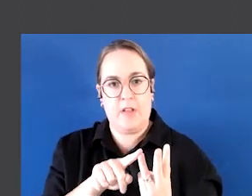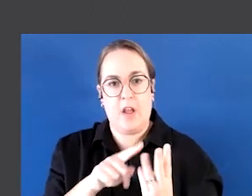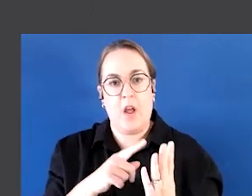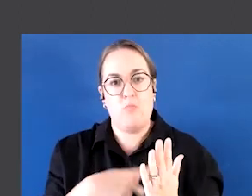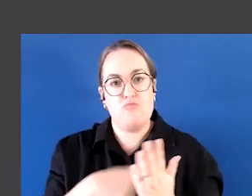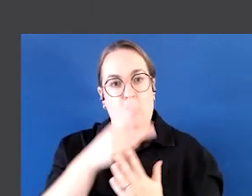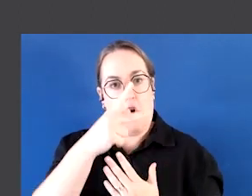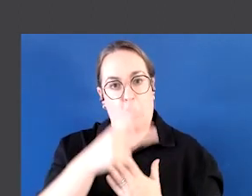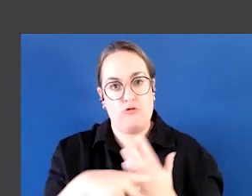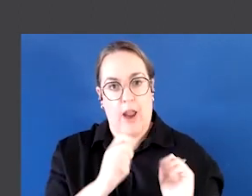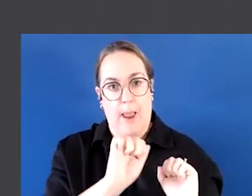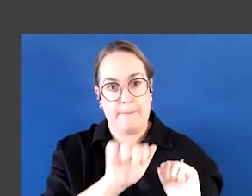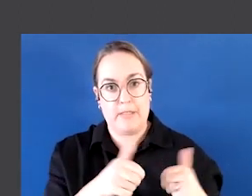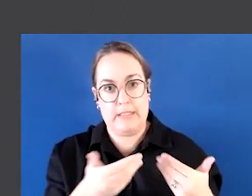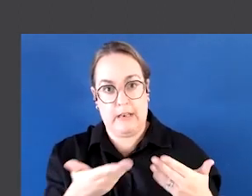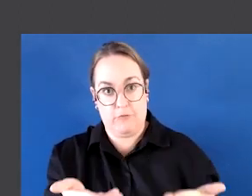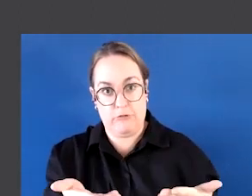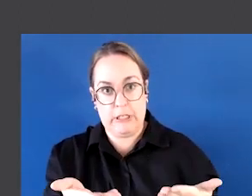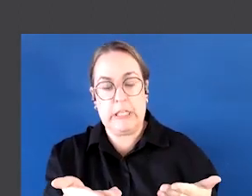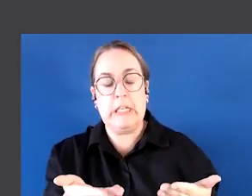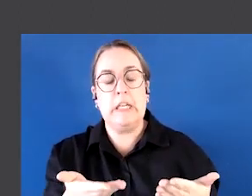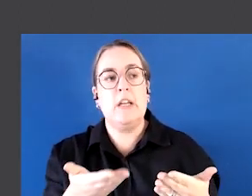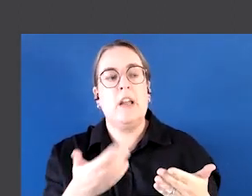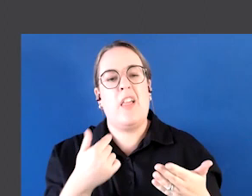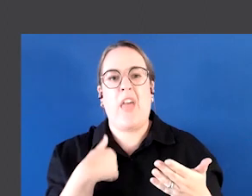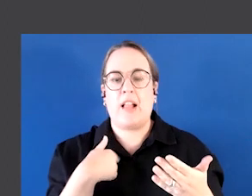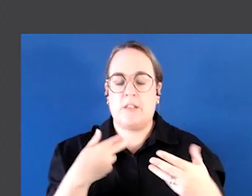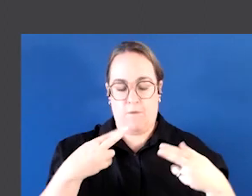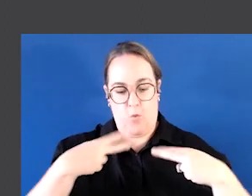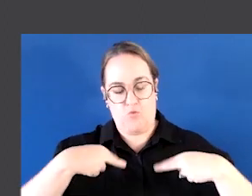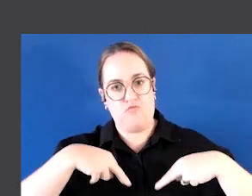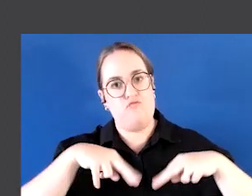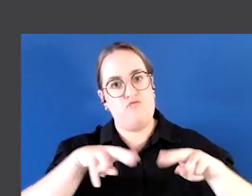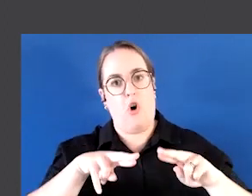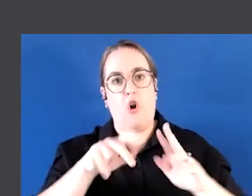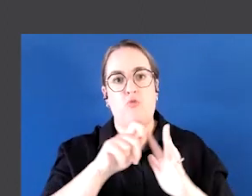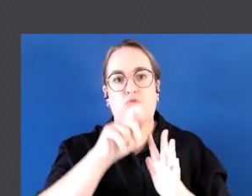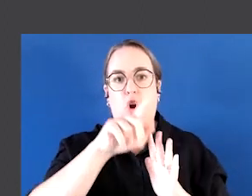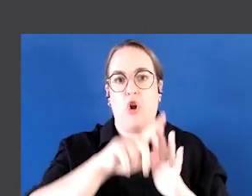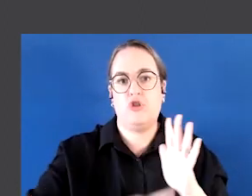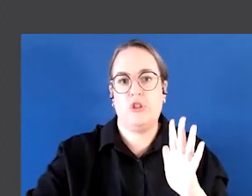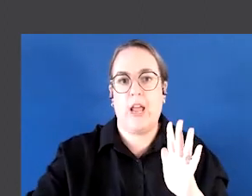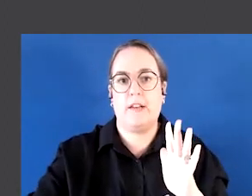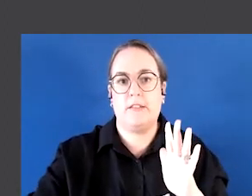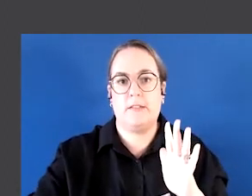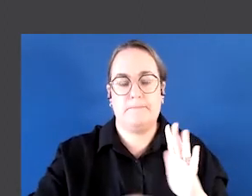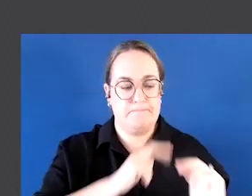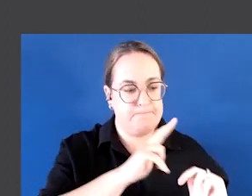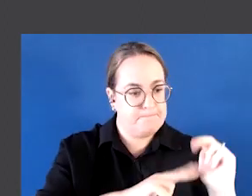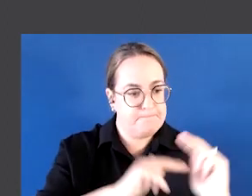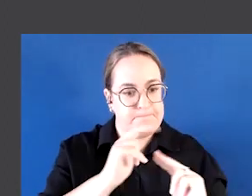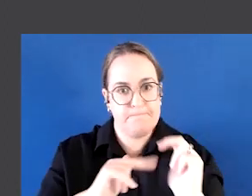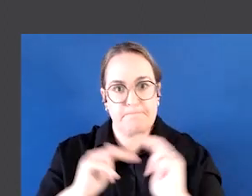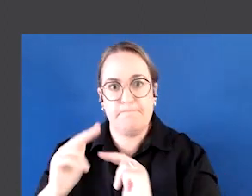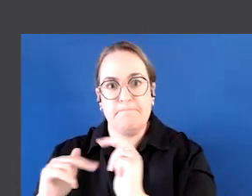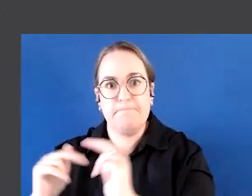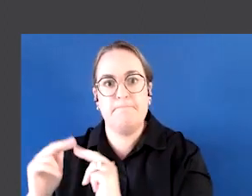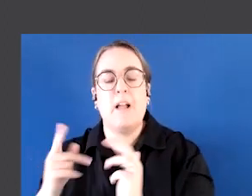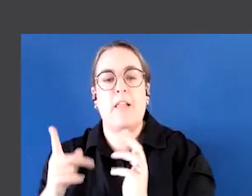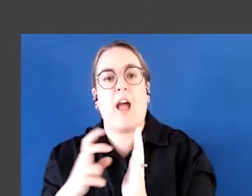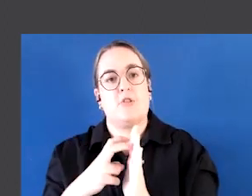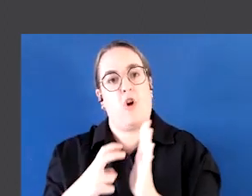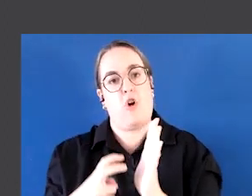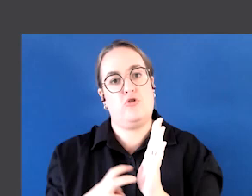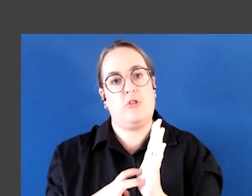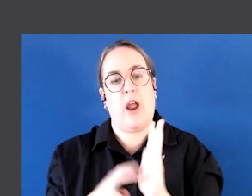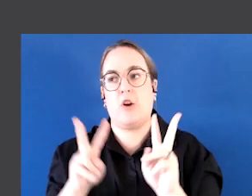delivery approach is an approach that we've developed for delivery of our major road projects through Major Road Projects Victoria.